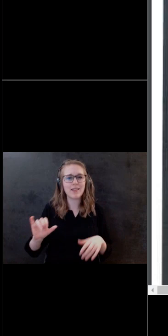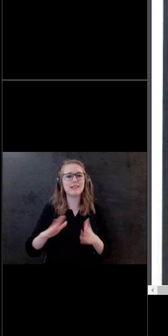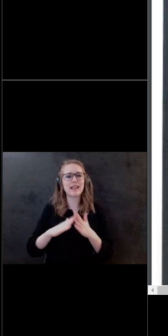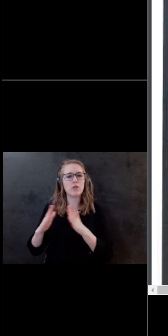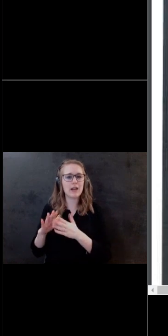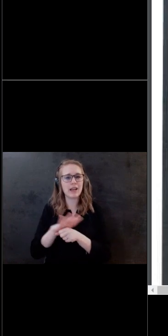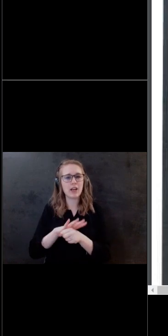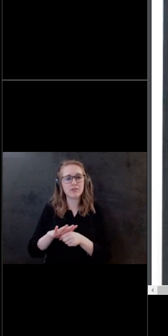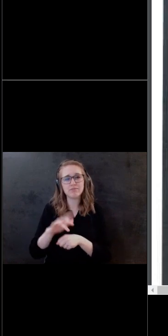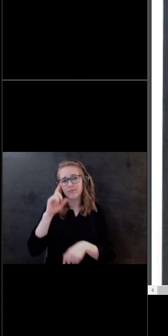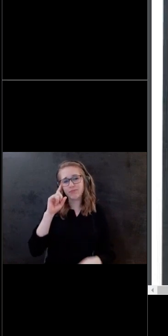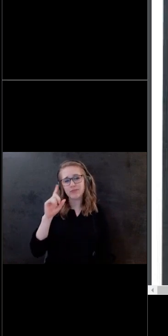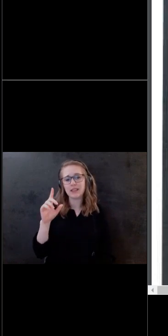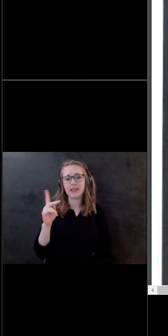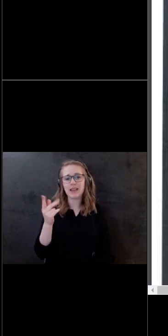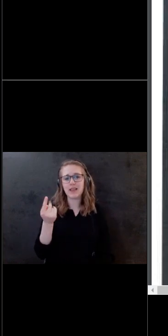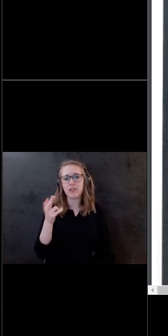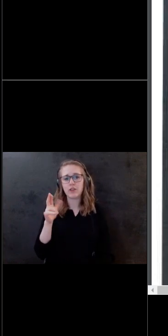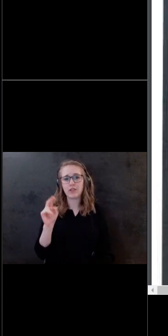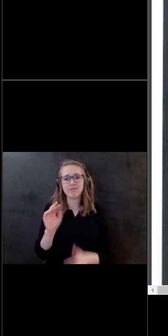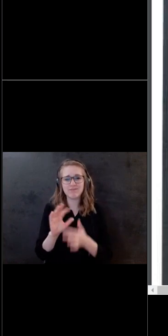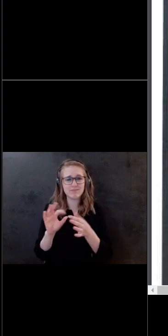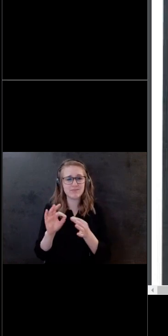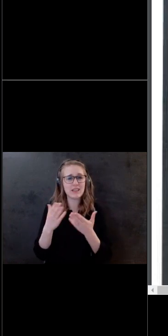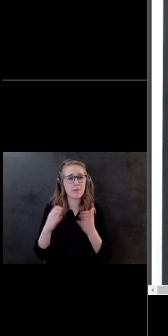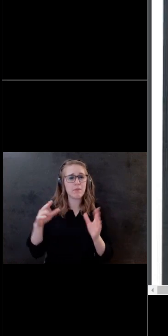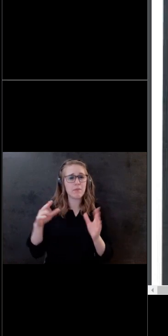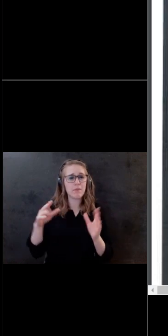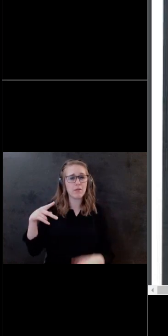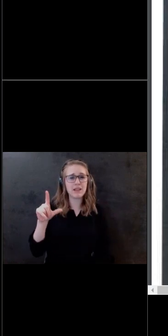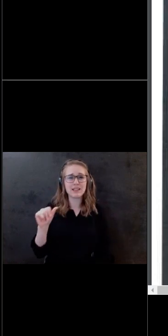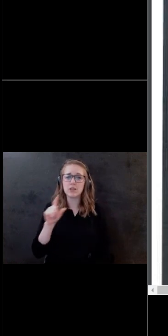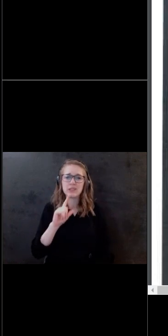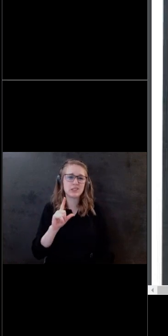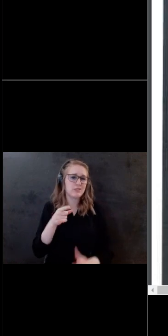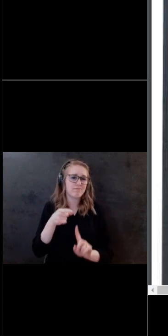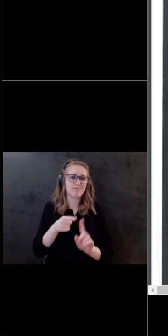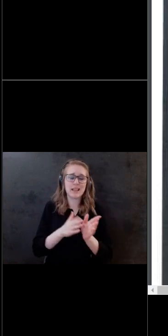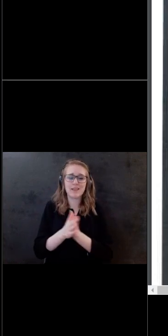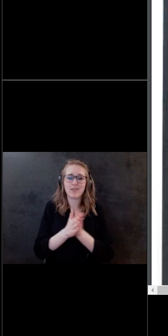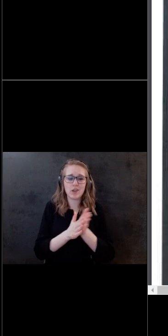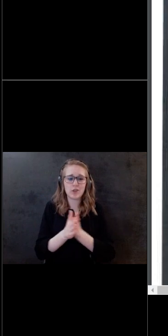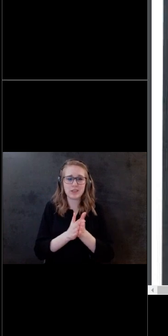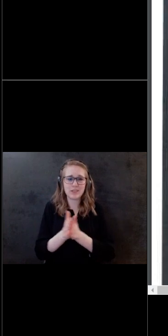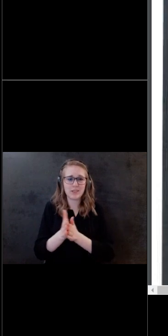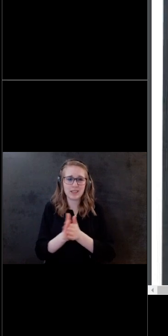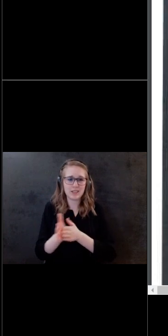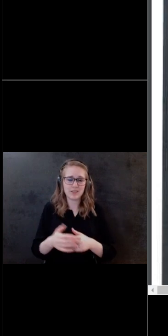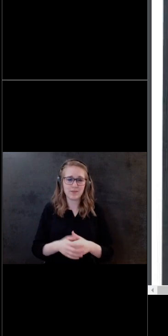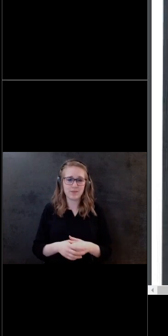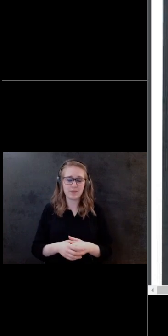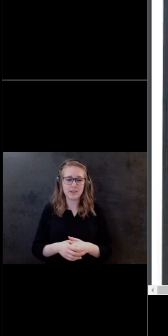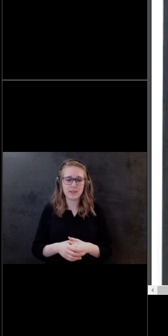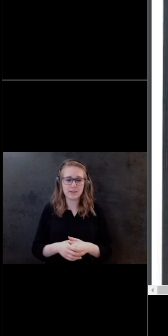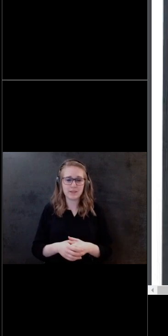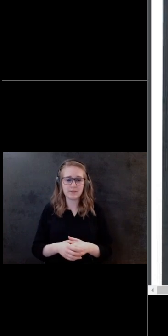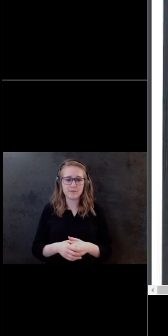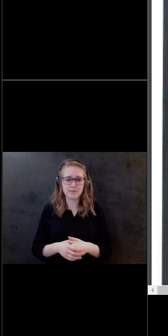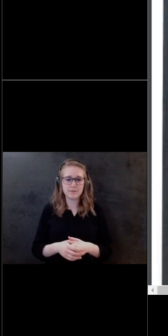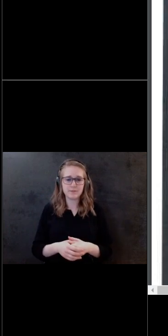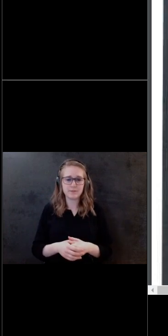just as Catherine indicated, the public plaza was just a motivation. Should the developer not build the mixed use, that could be a